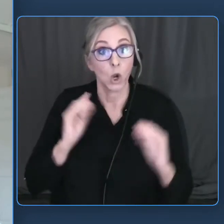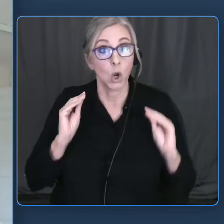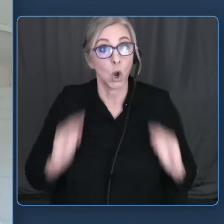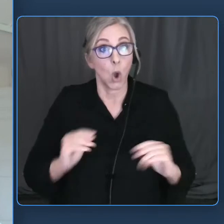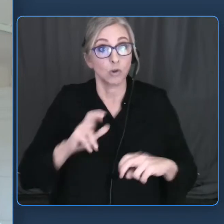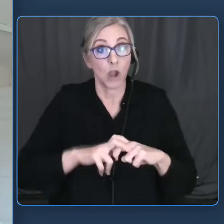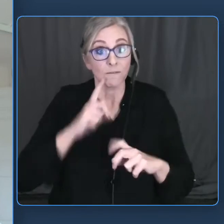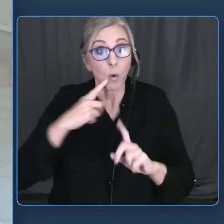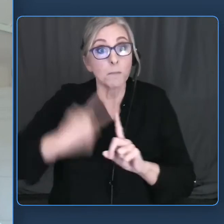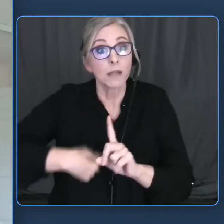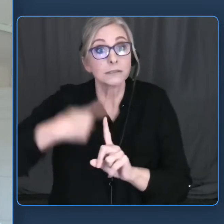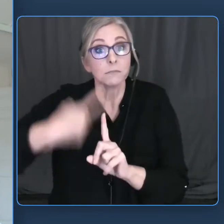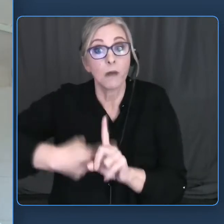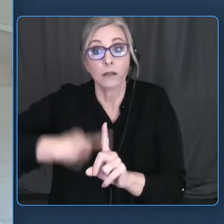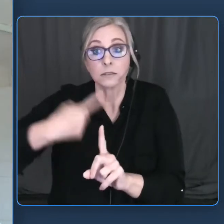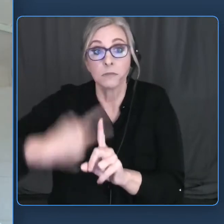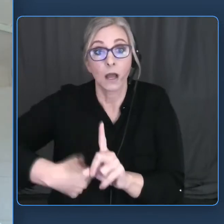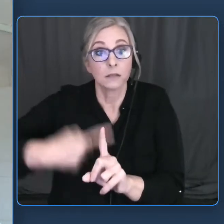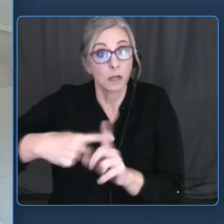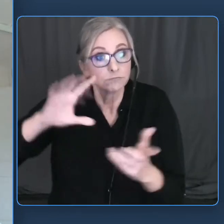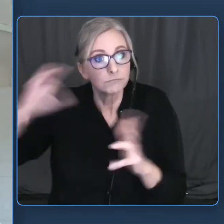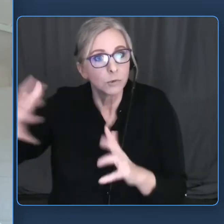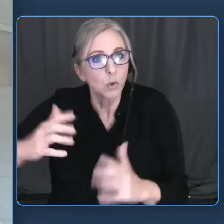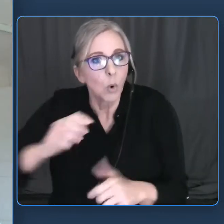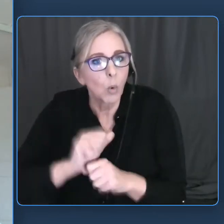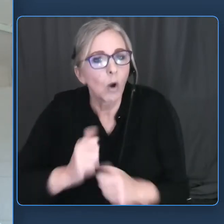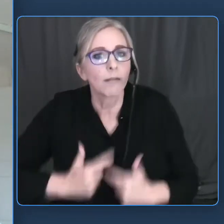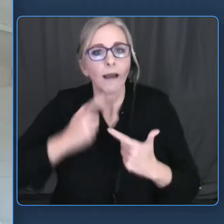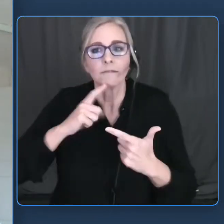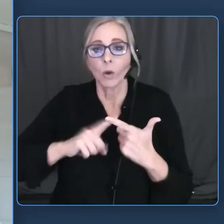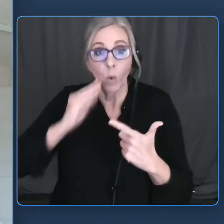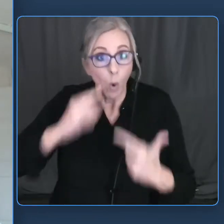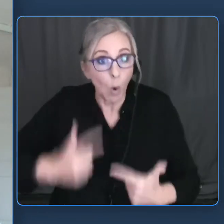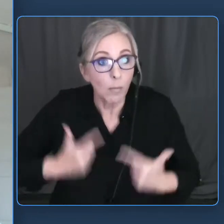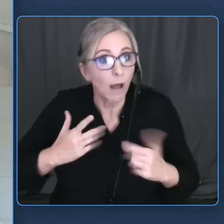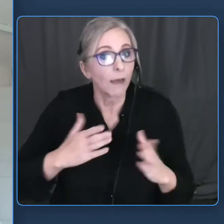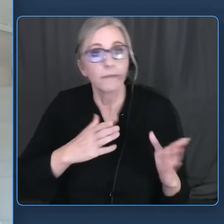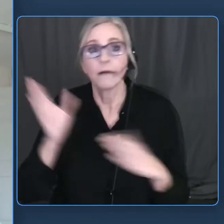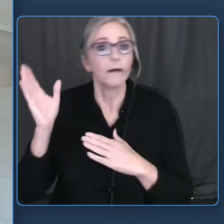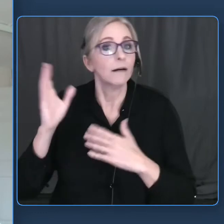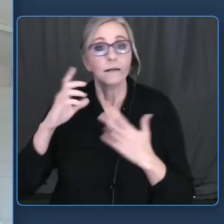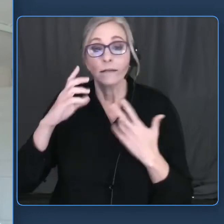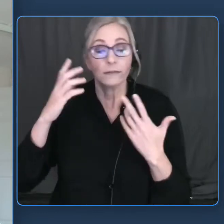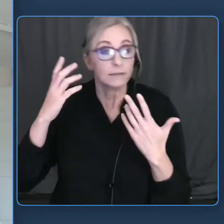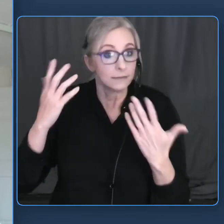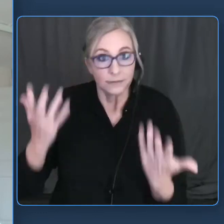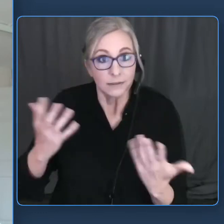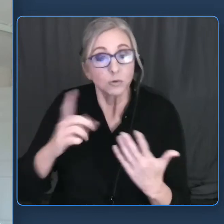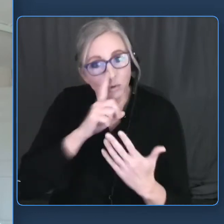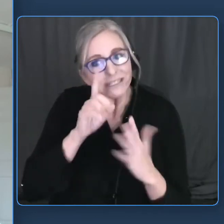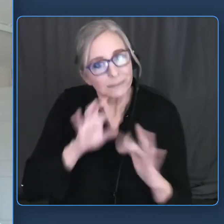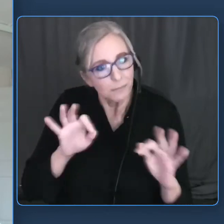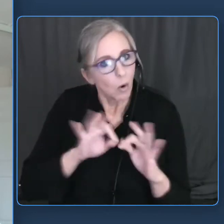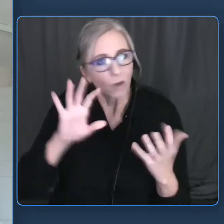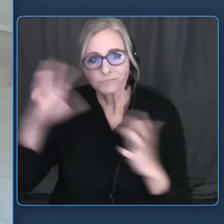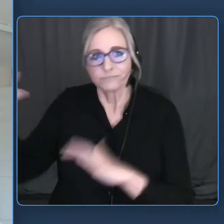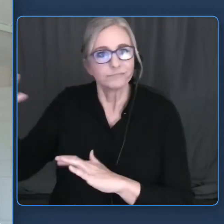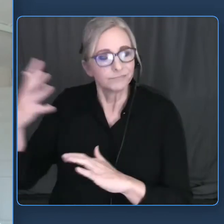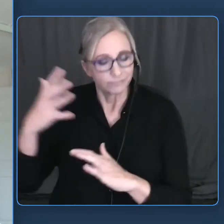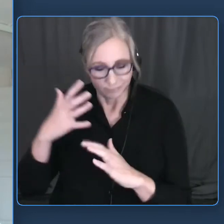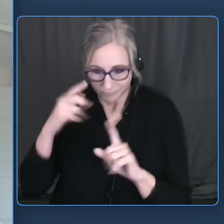commission for months, and this could disrupt your work life, your home life, your health. It's a really important